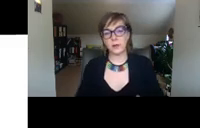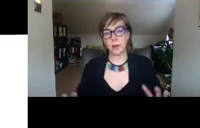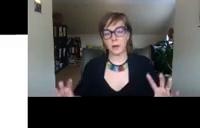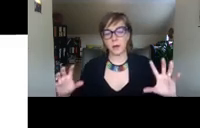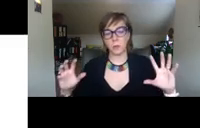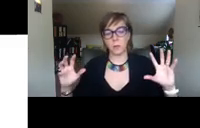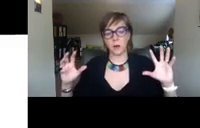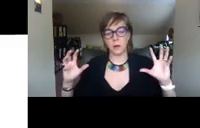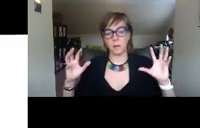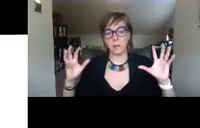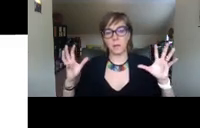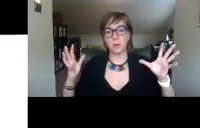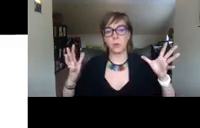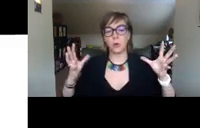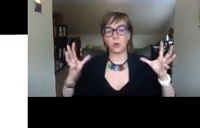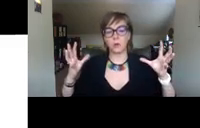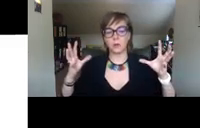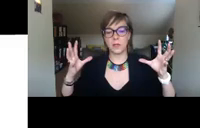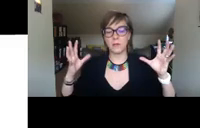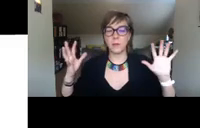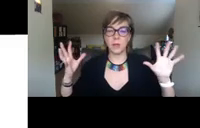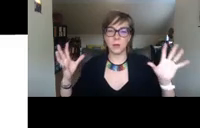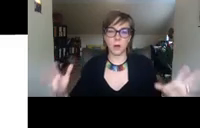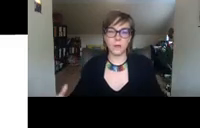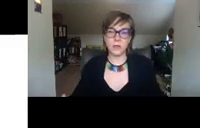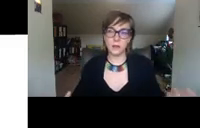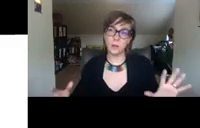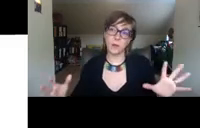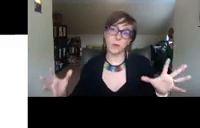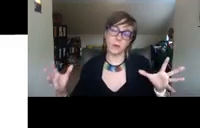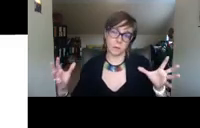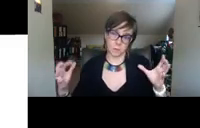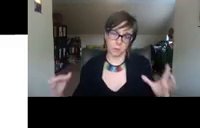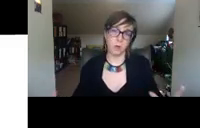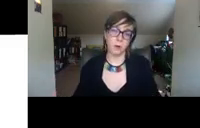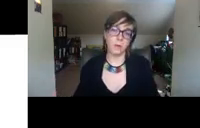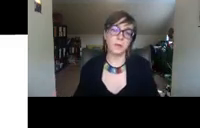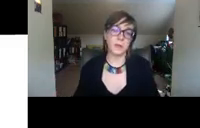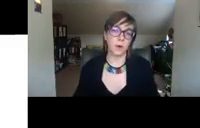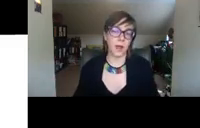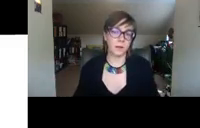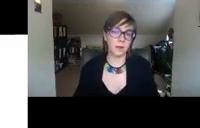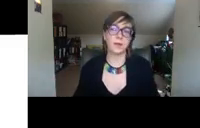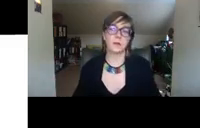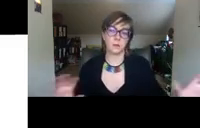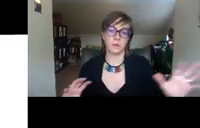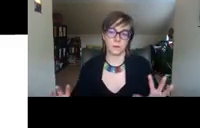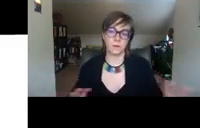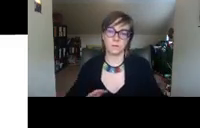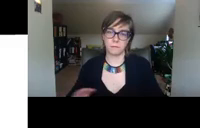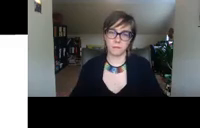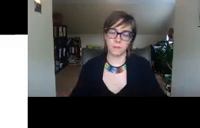interesting phenomenon whereby people who were giving me a lot of detail about real problems they were having in